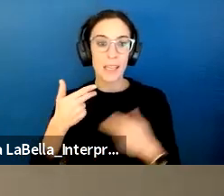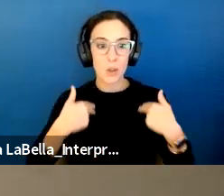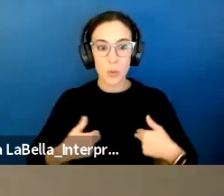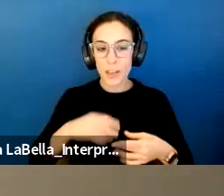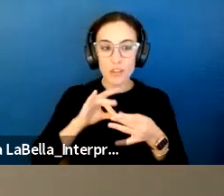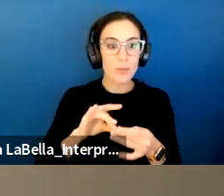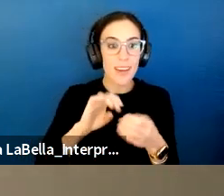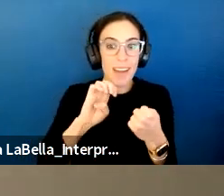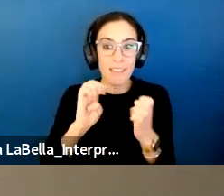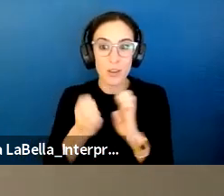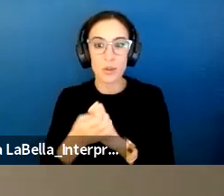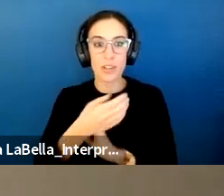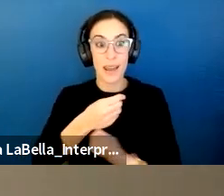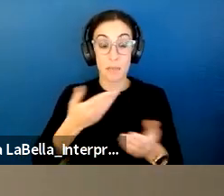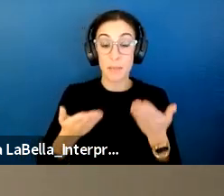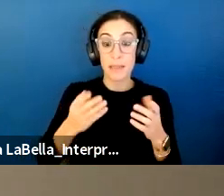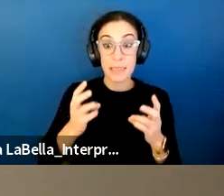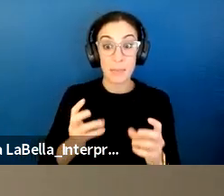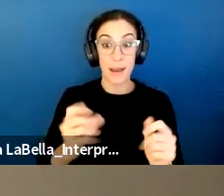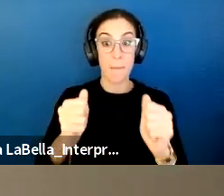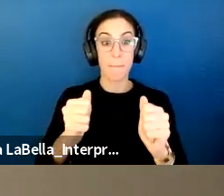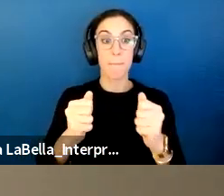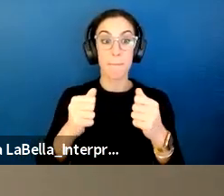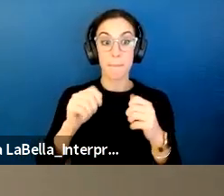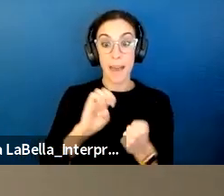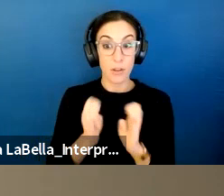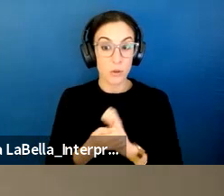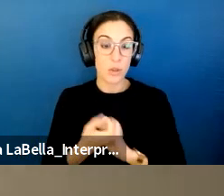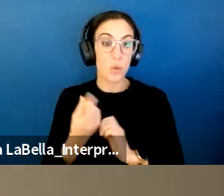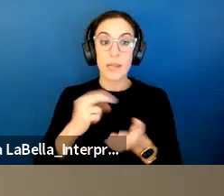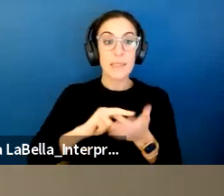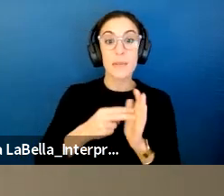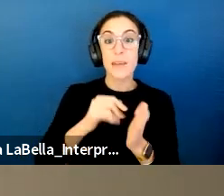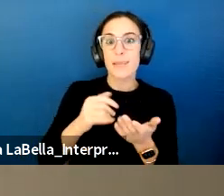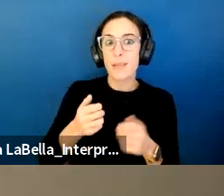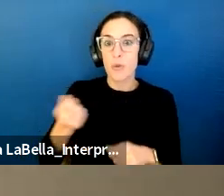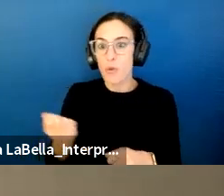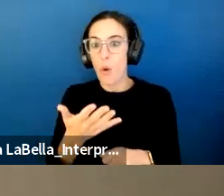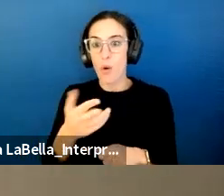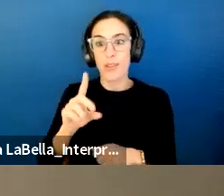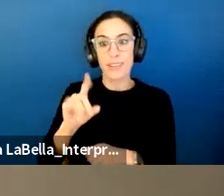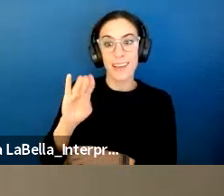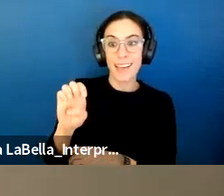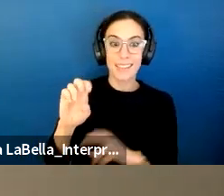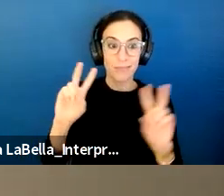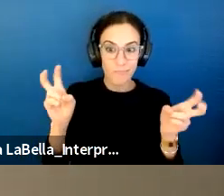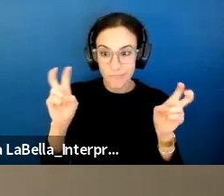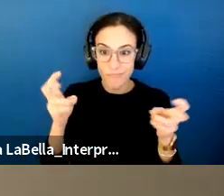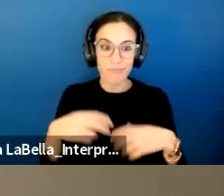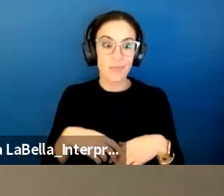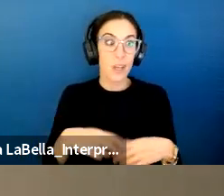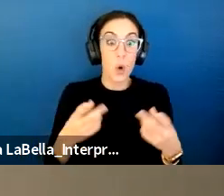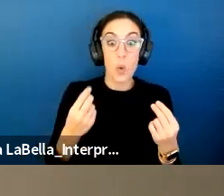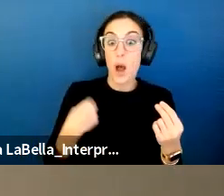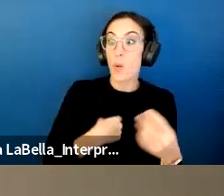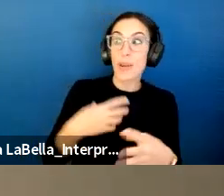possibly evolution. What does it mean that the roll of the dice in being, and what we get from